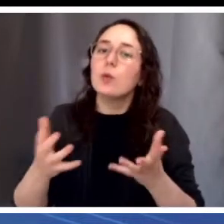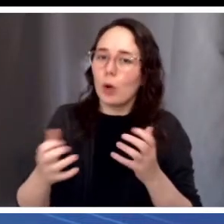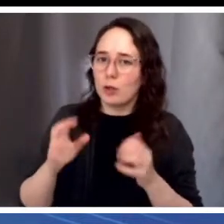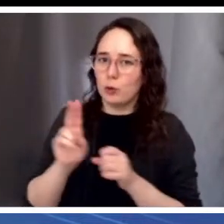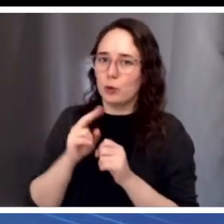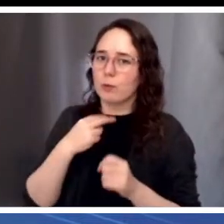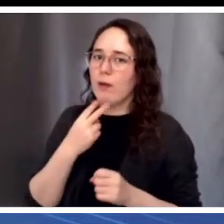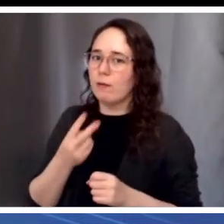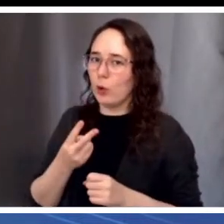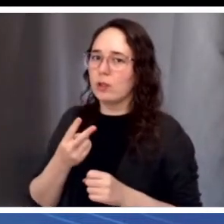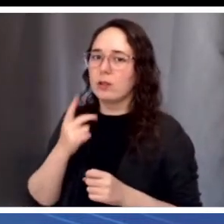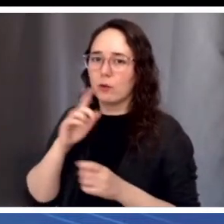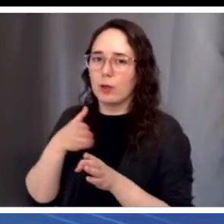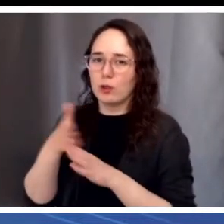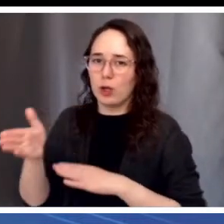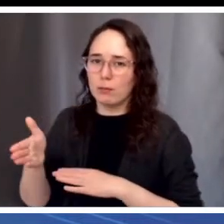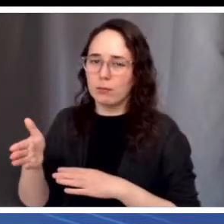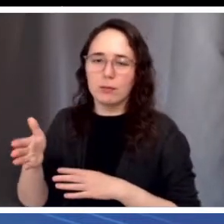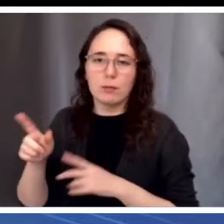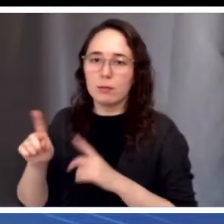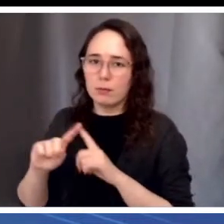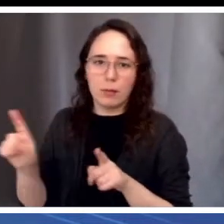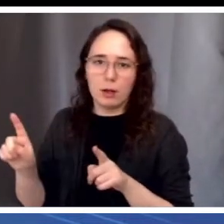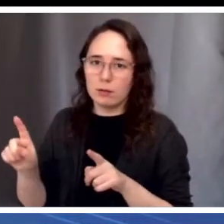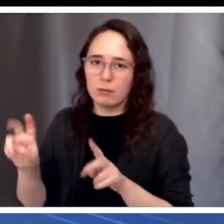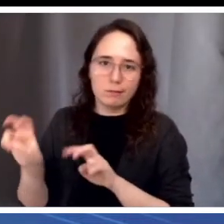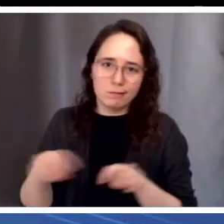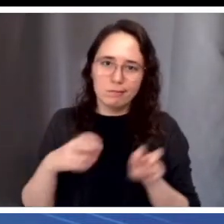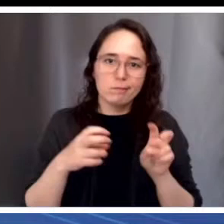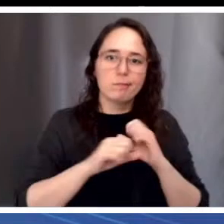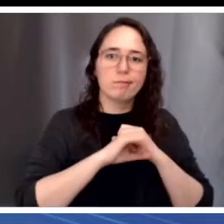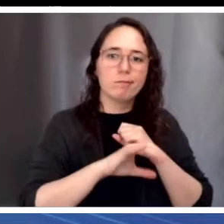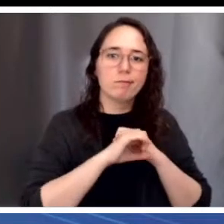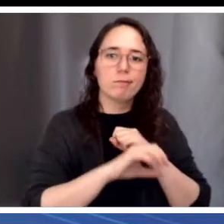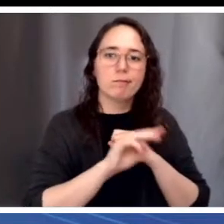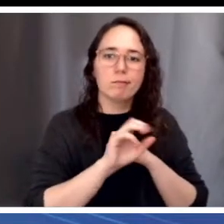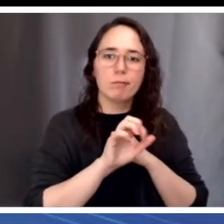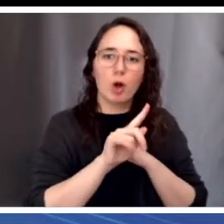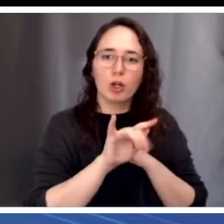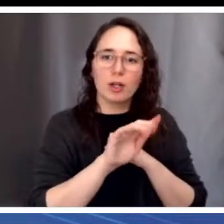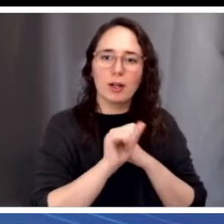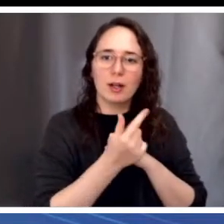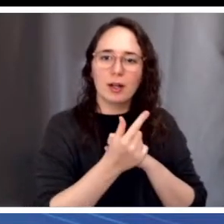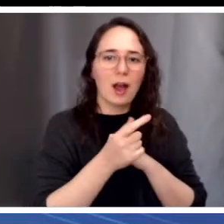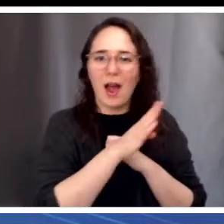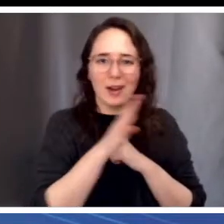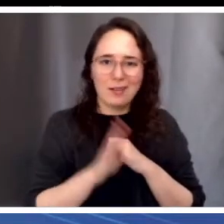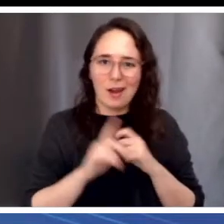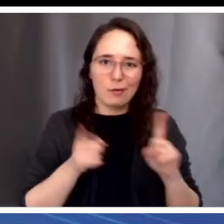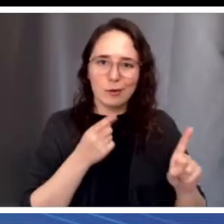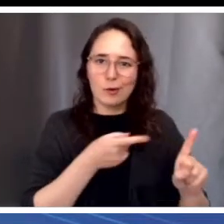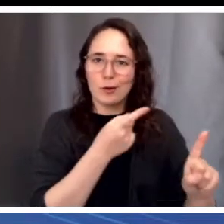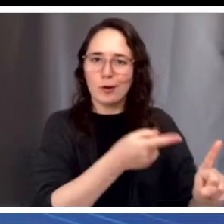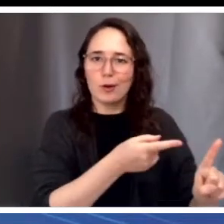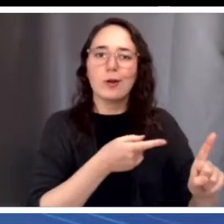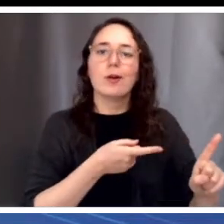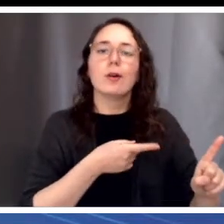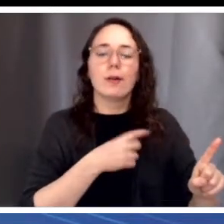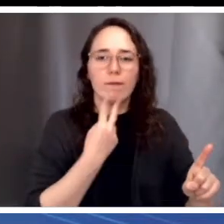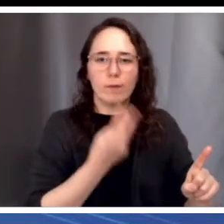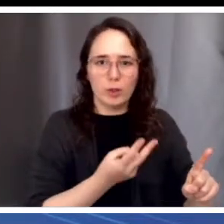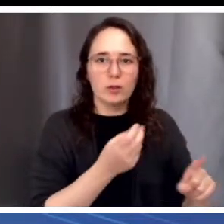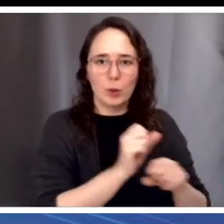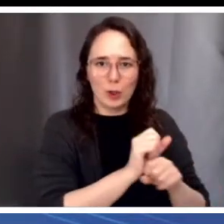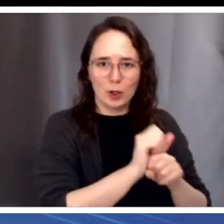and I moved into marketing. So I never really pursued voice work. I then also was a philanthropist and